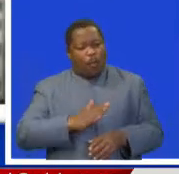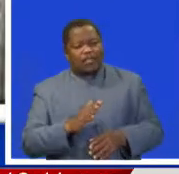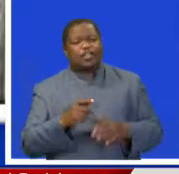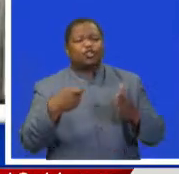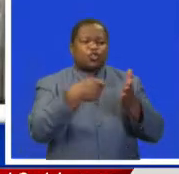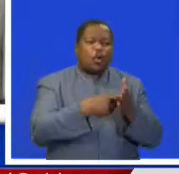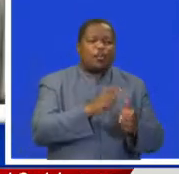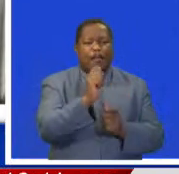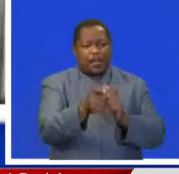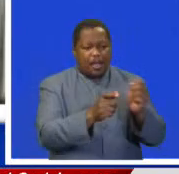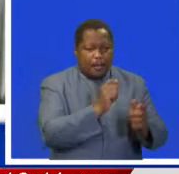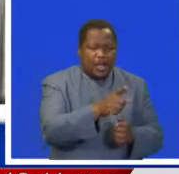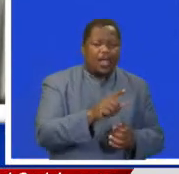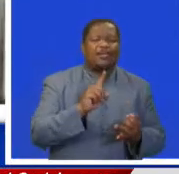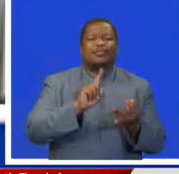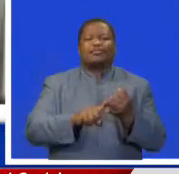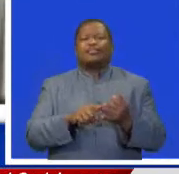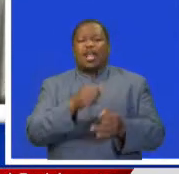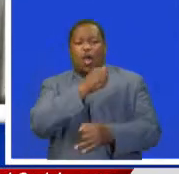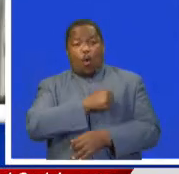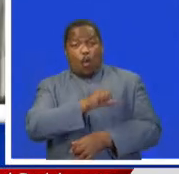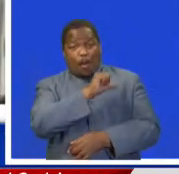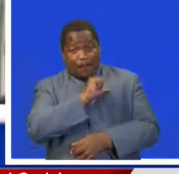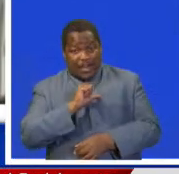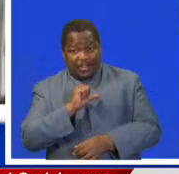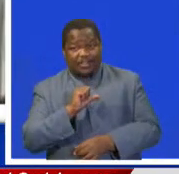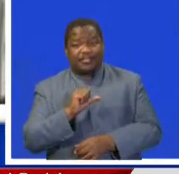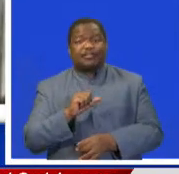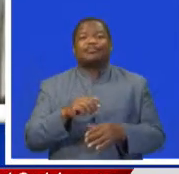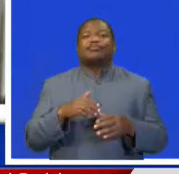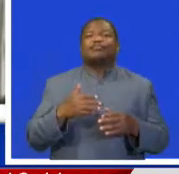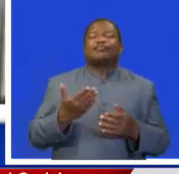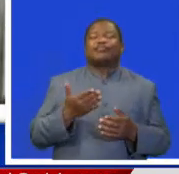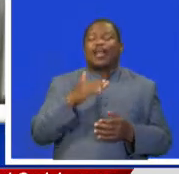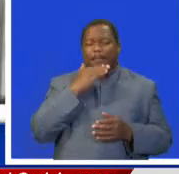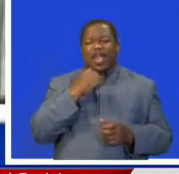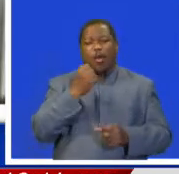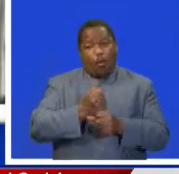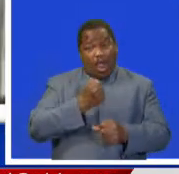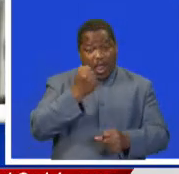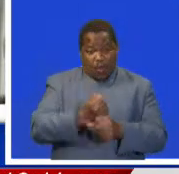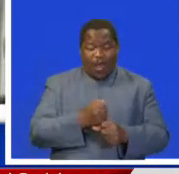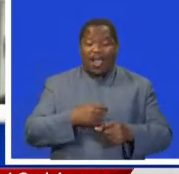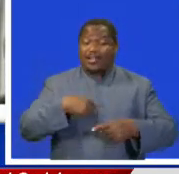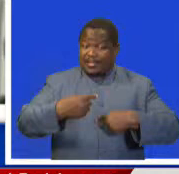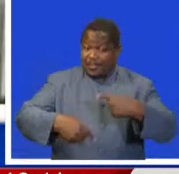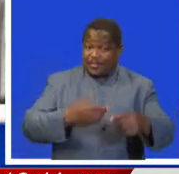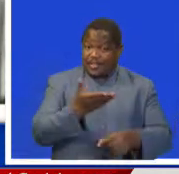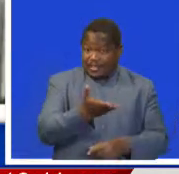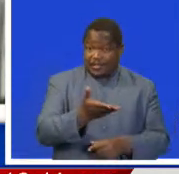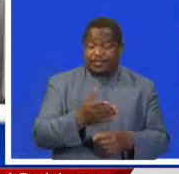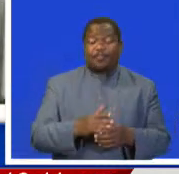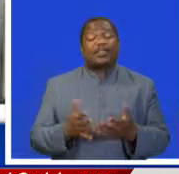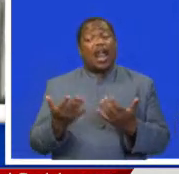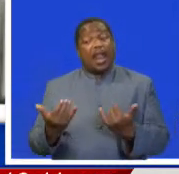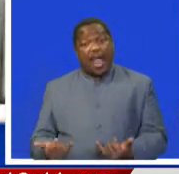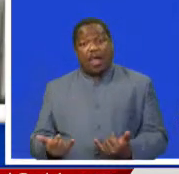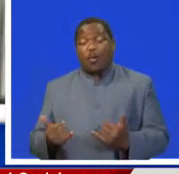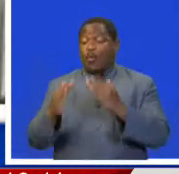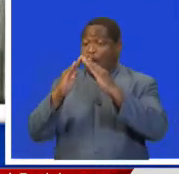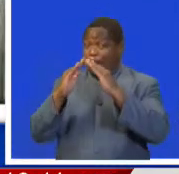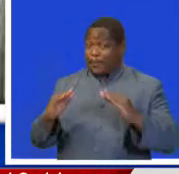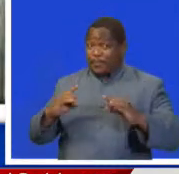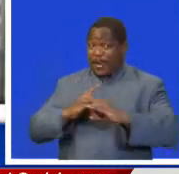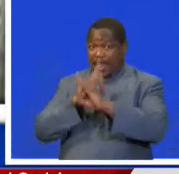baya bami lapho bakhross, so vele active bakhross. Lesiba kwenda kanyalo lokuthi sizohlala